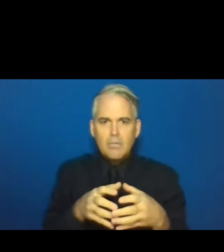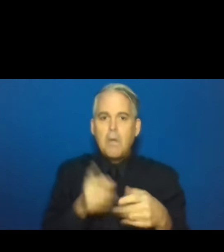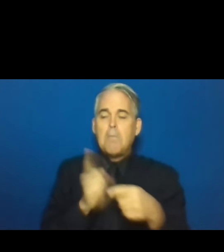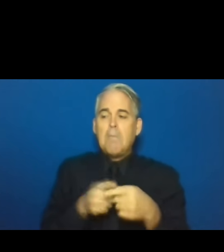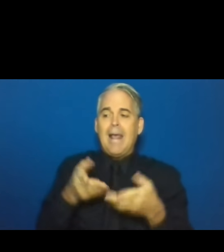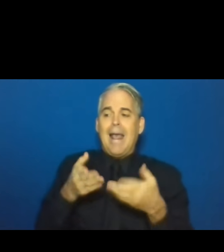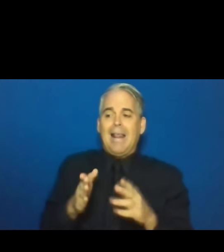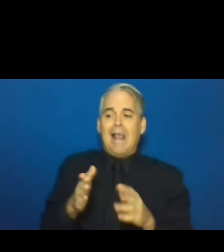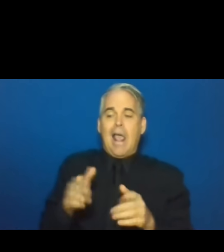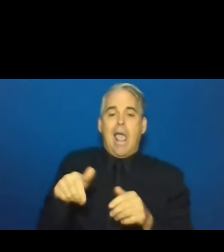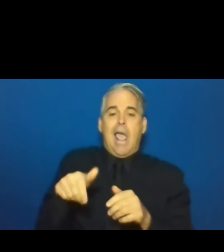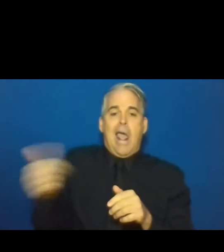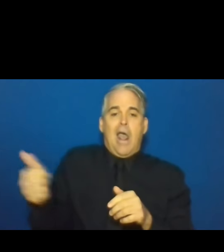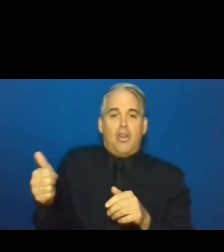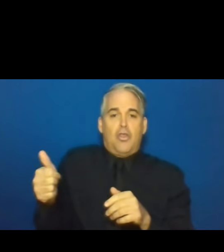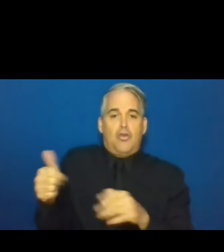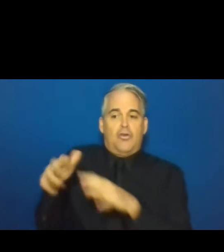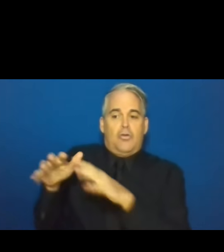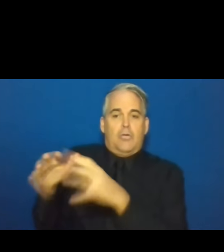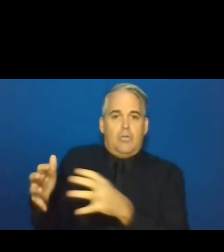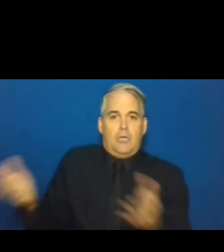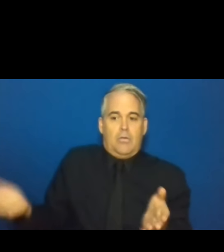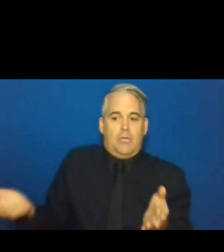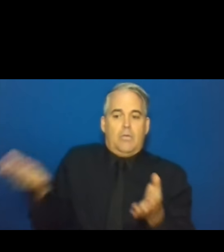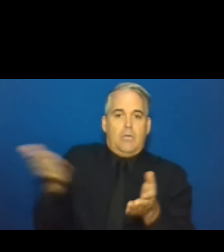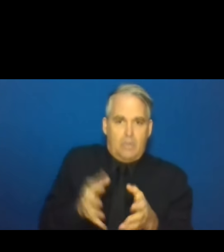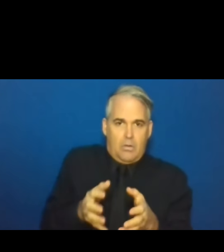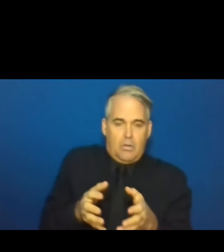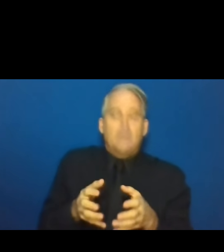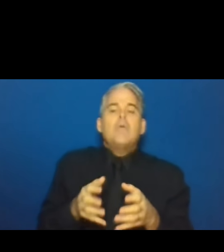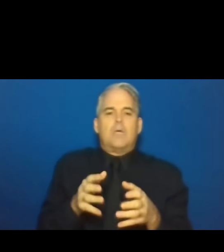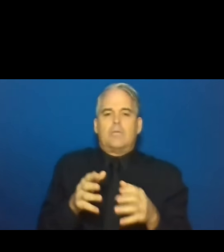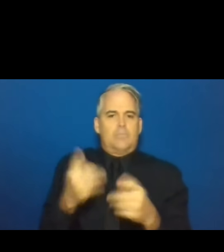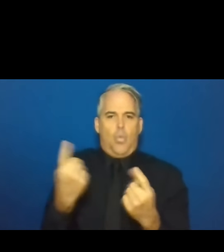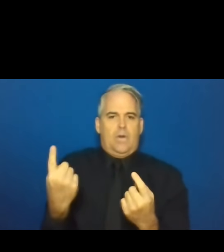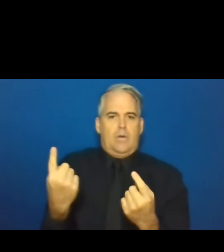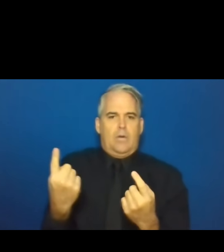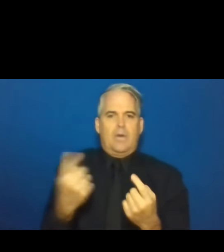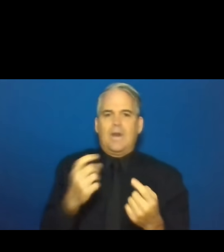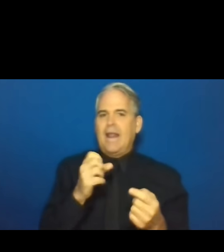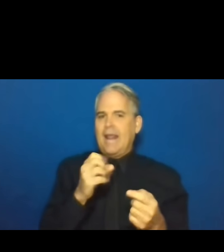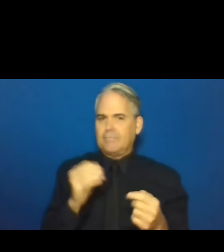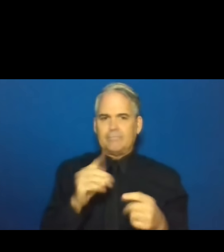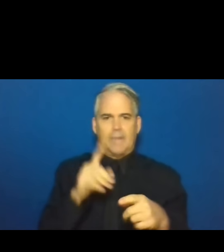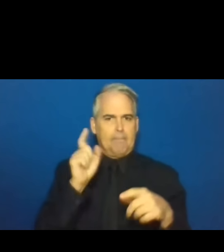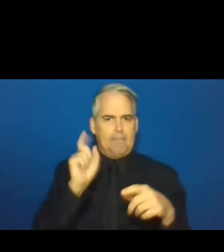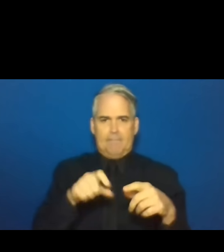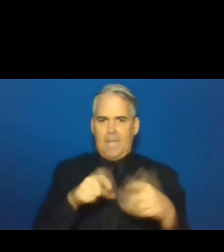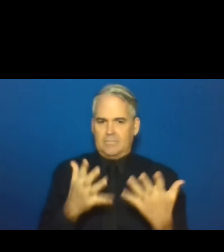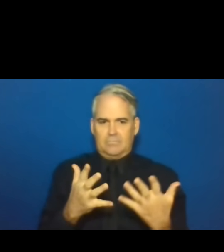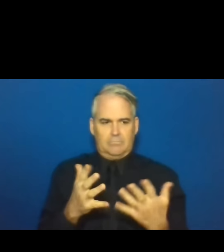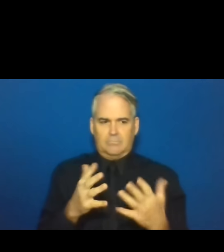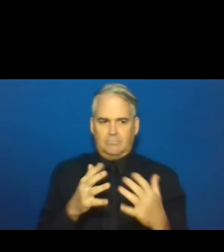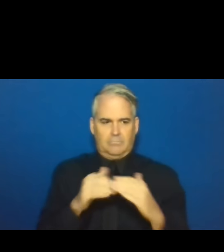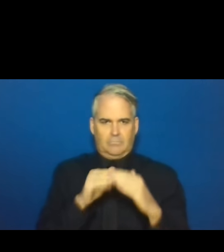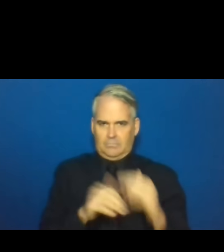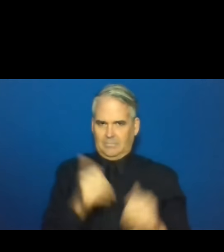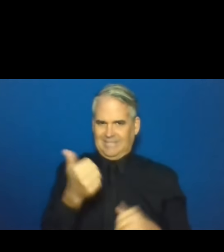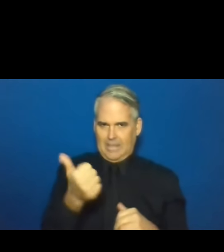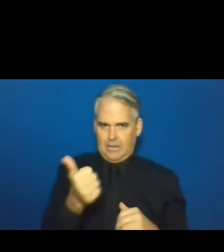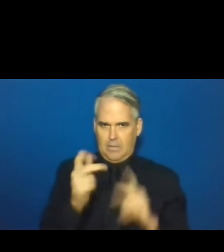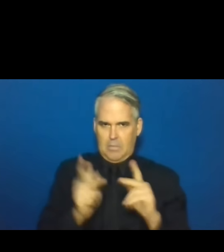outdoors. 10 people or fewer from no more than 2 households. As I said before, face